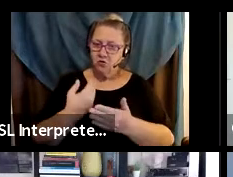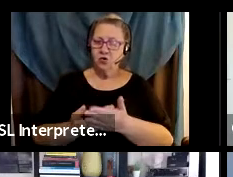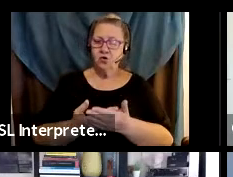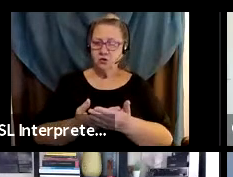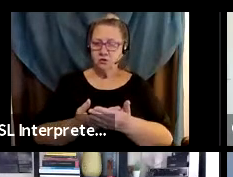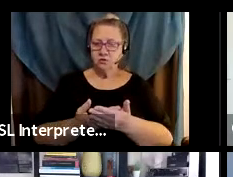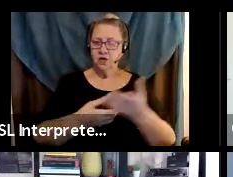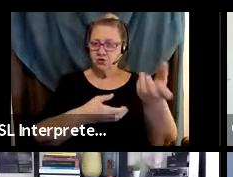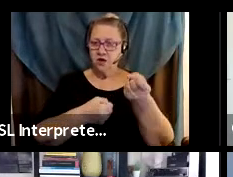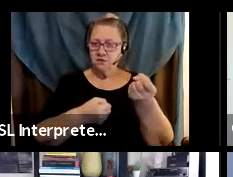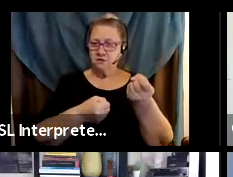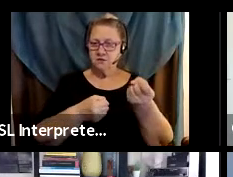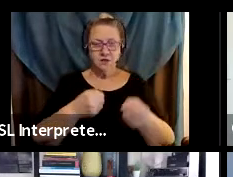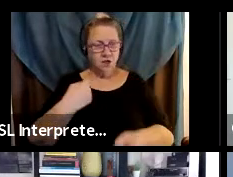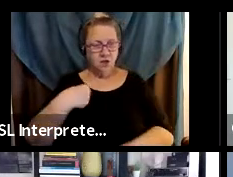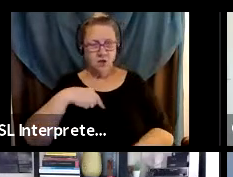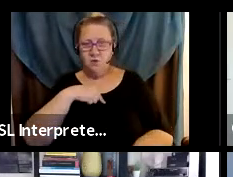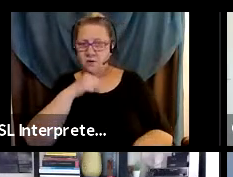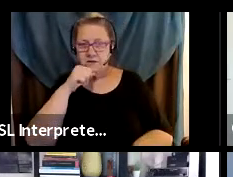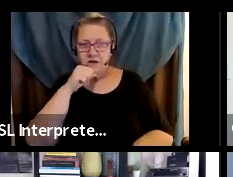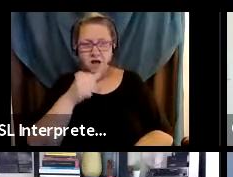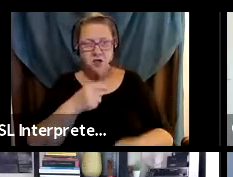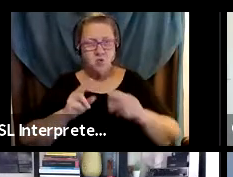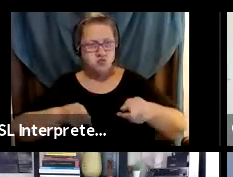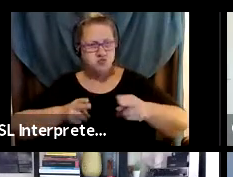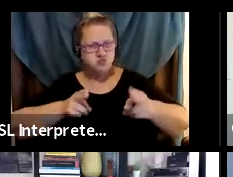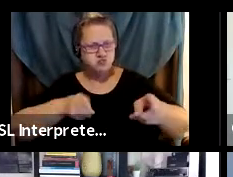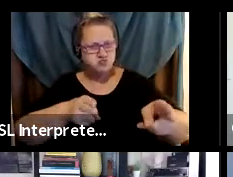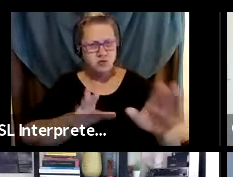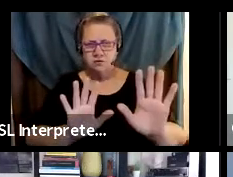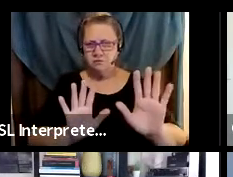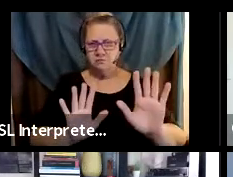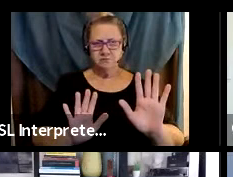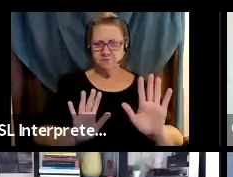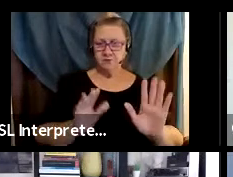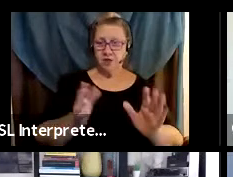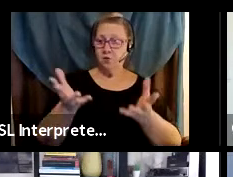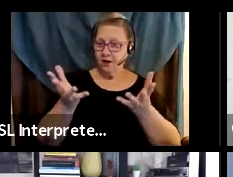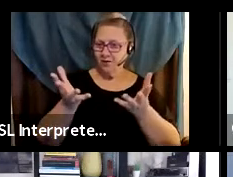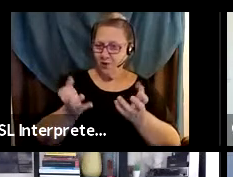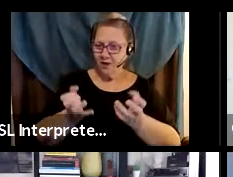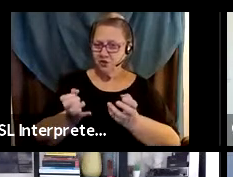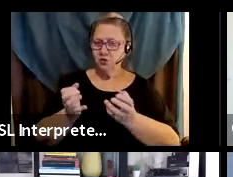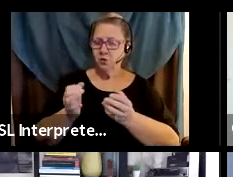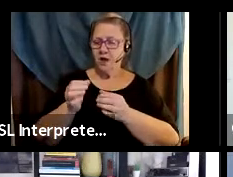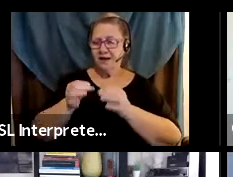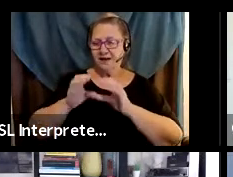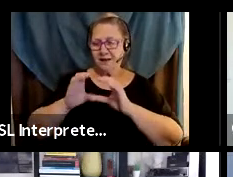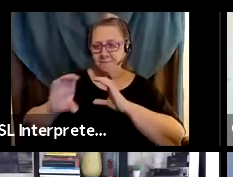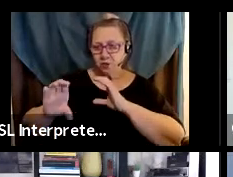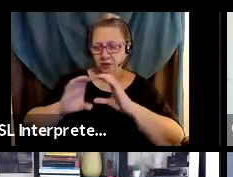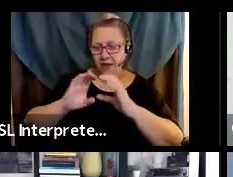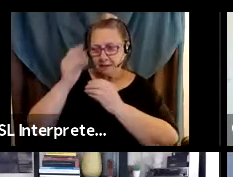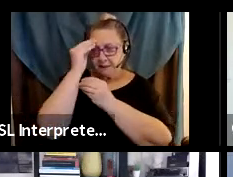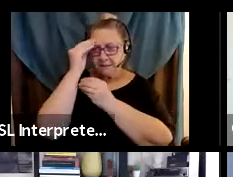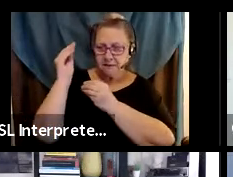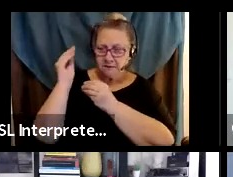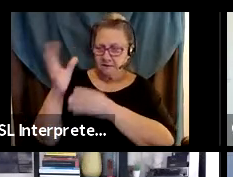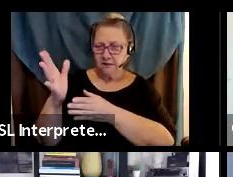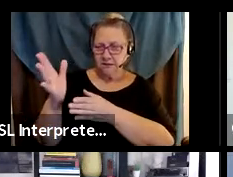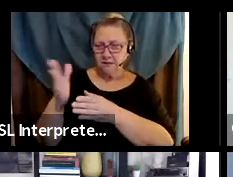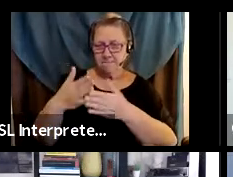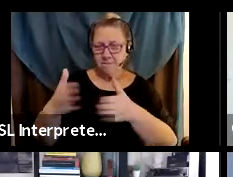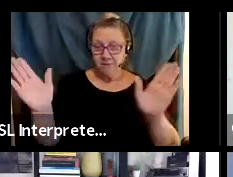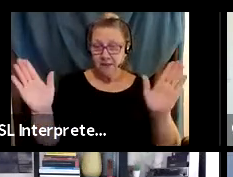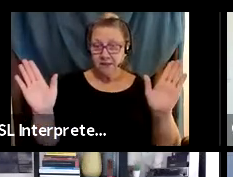be rushing. Because I think one of the pieces that we do want to communicate to the public is that we do